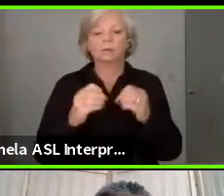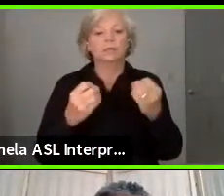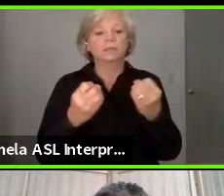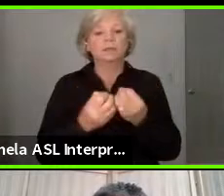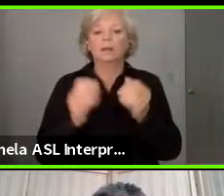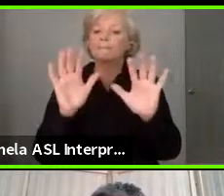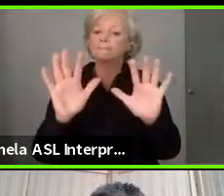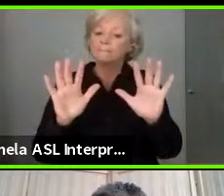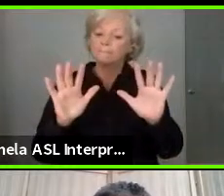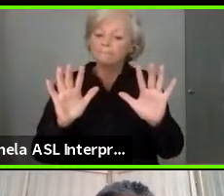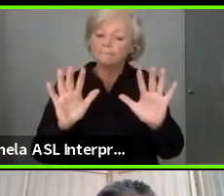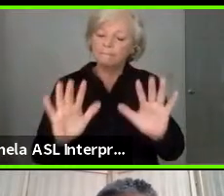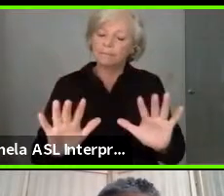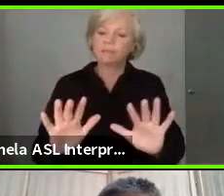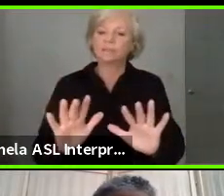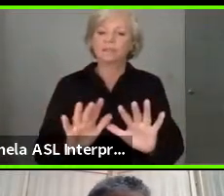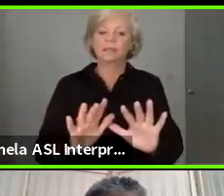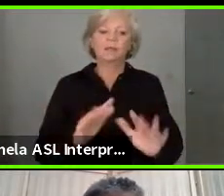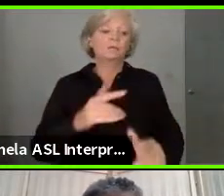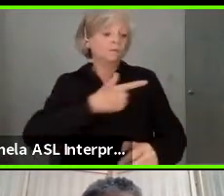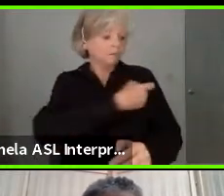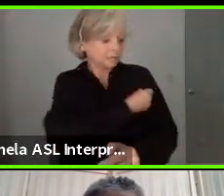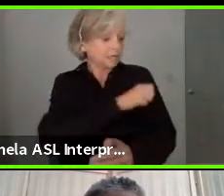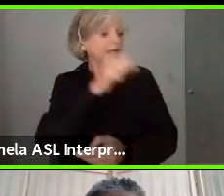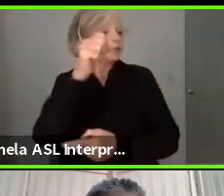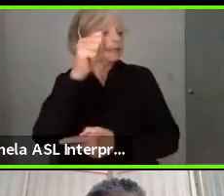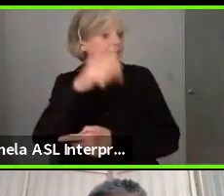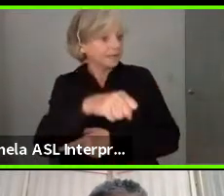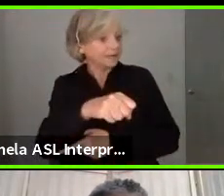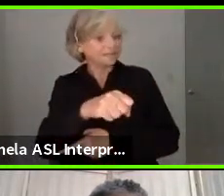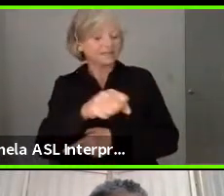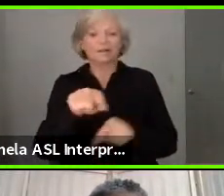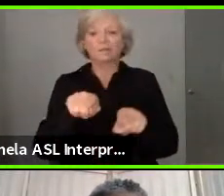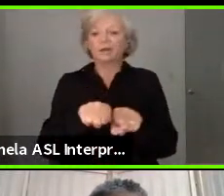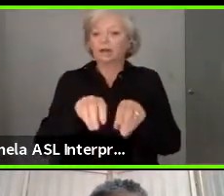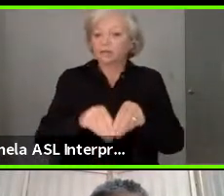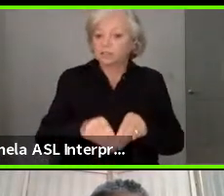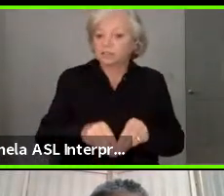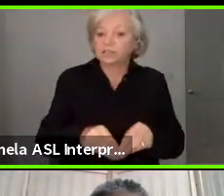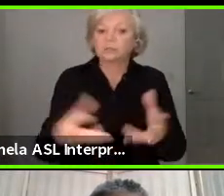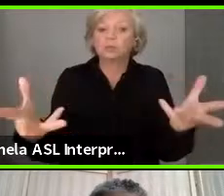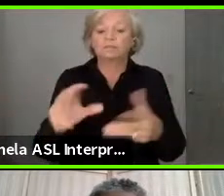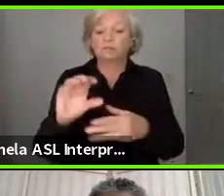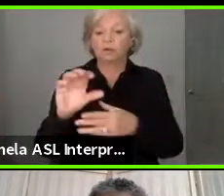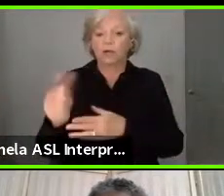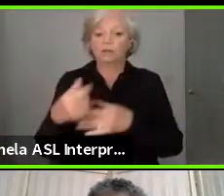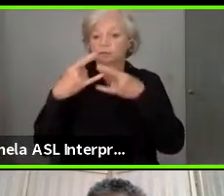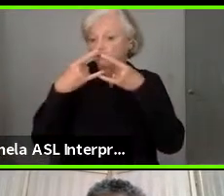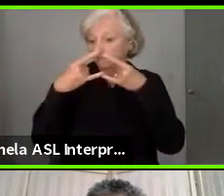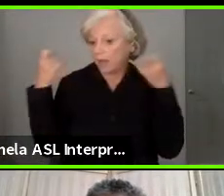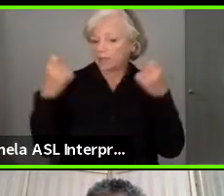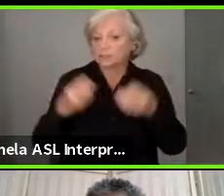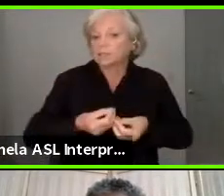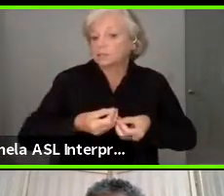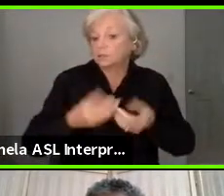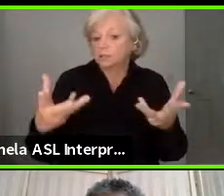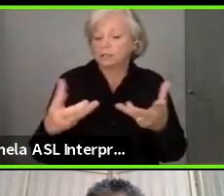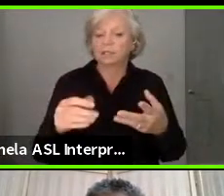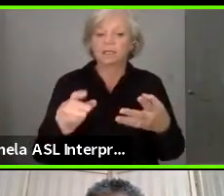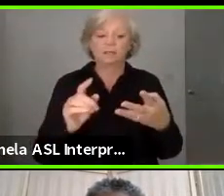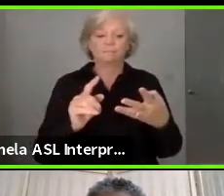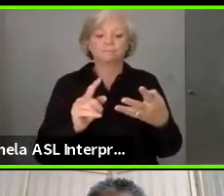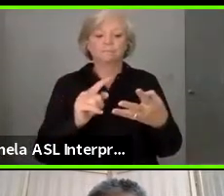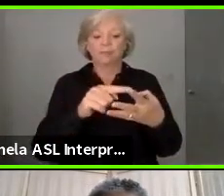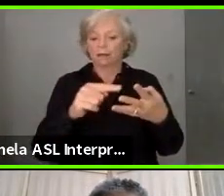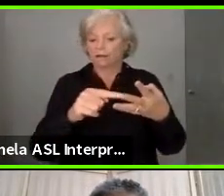not only for vaccination, but also like food distribution and any other mask distribution, and then hand sanitizers, all